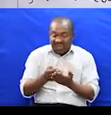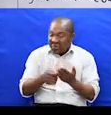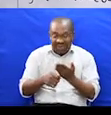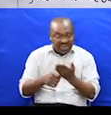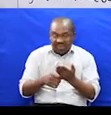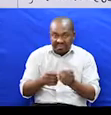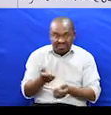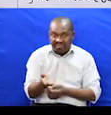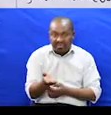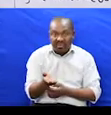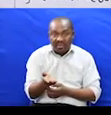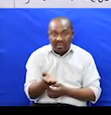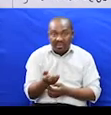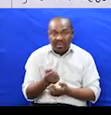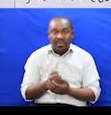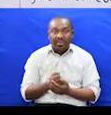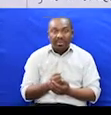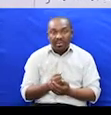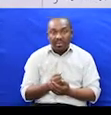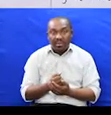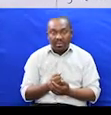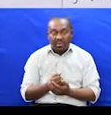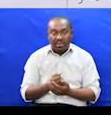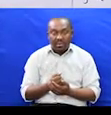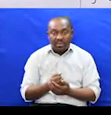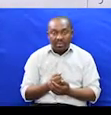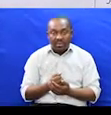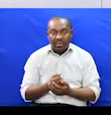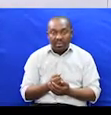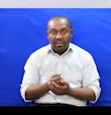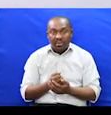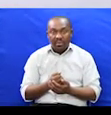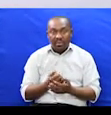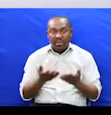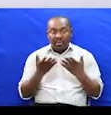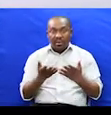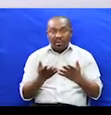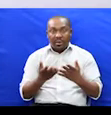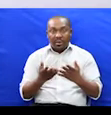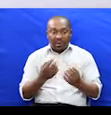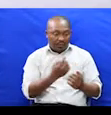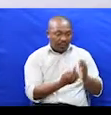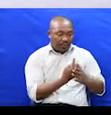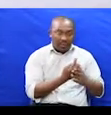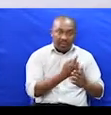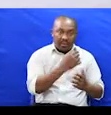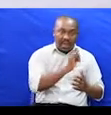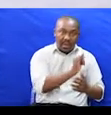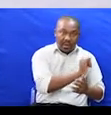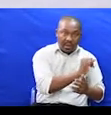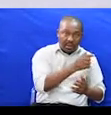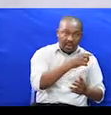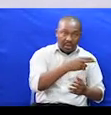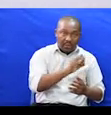charge. It was a neutral. So from J.J. Thomson